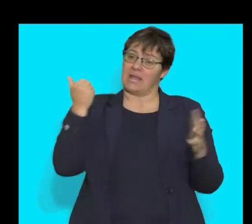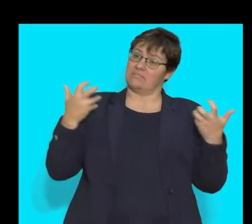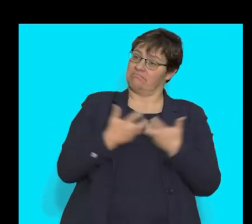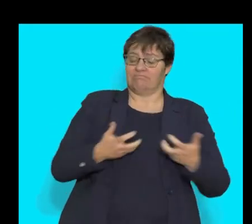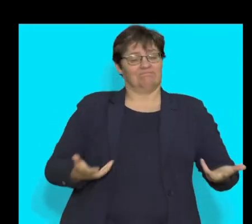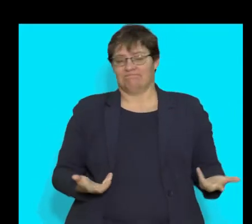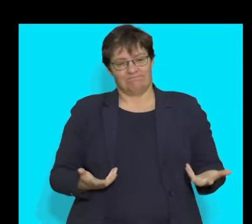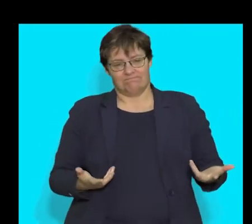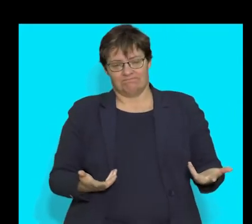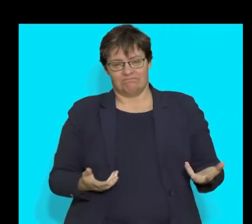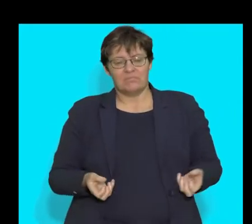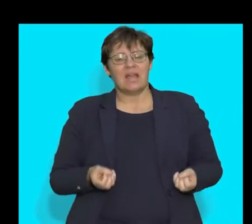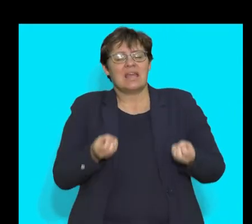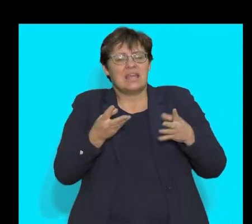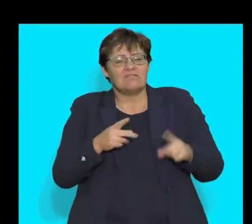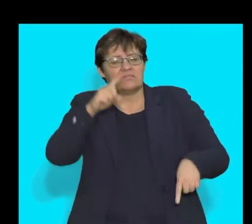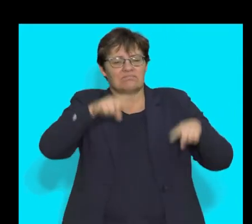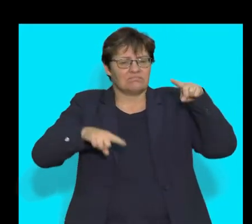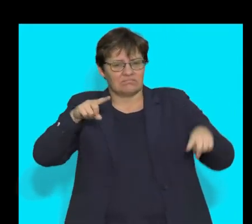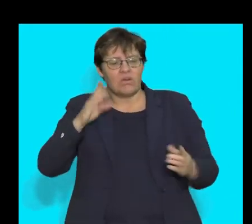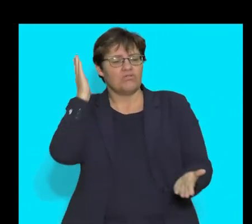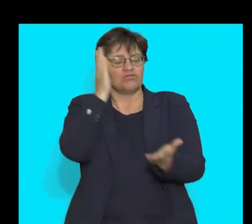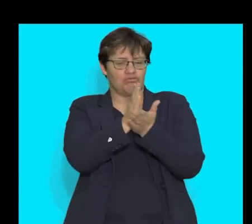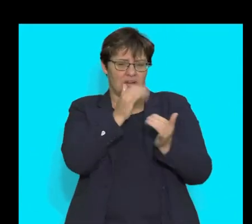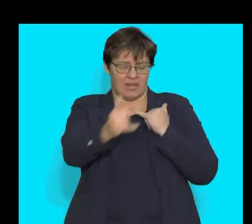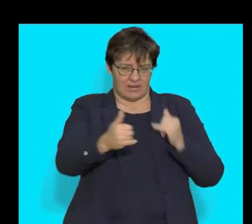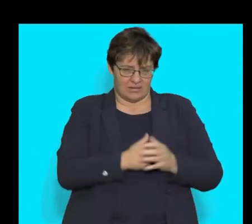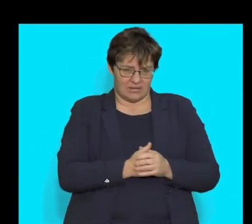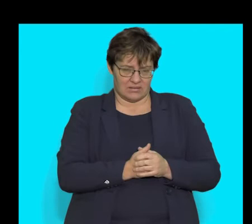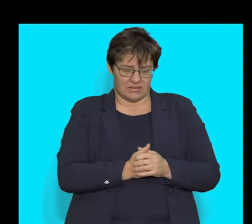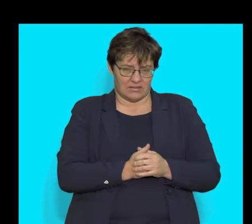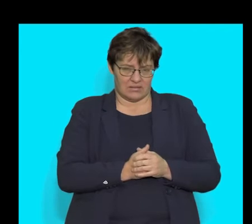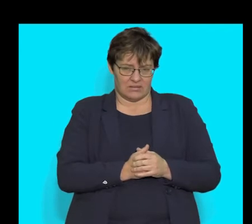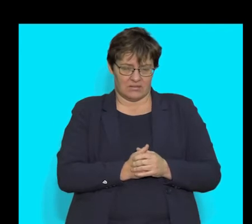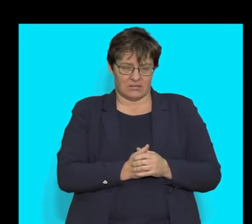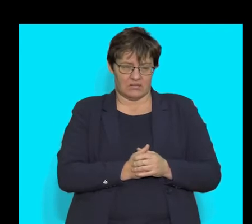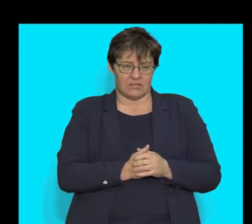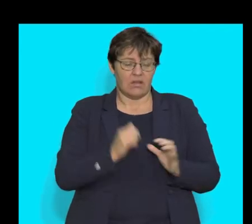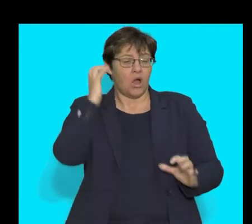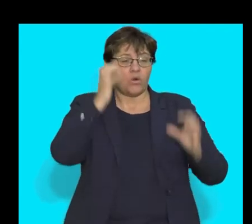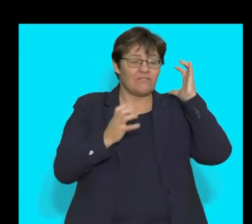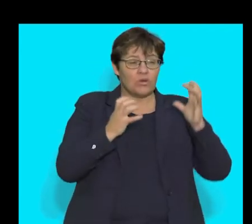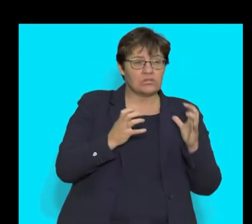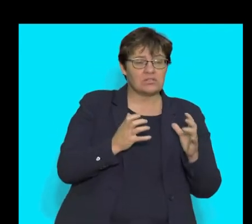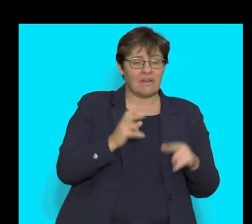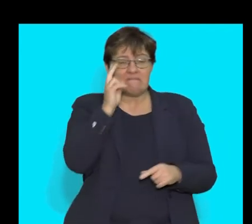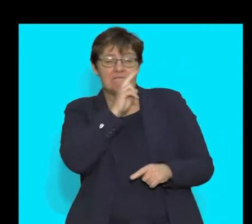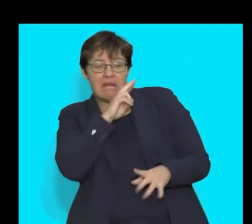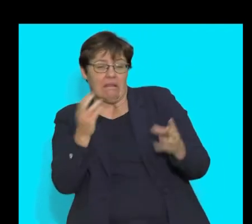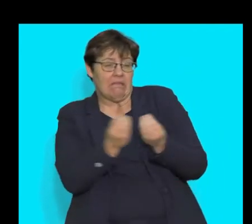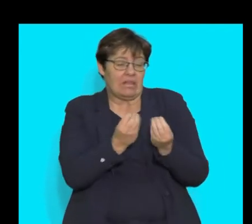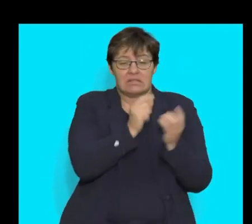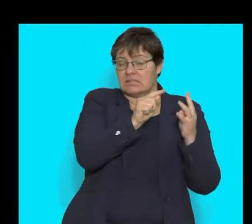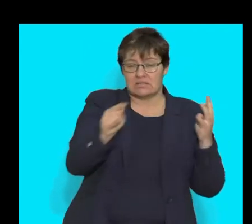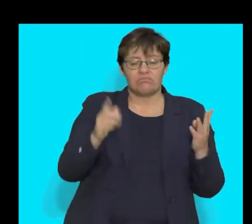fit, it gives you a trend that is a straight line. It's not, can't be confused with some sort of funny